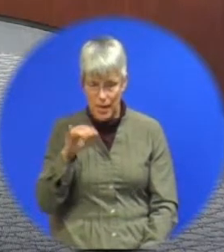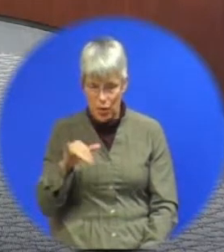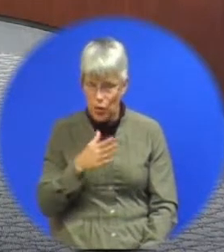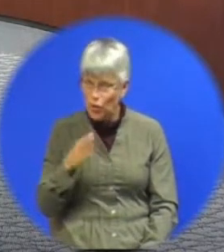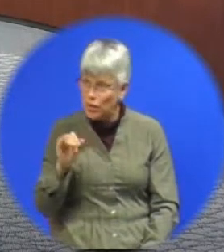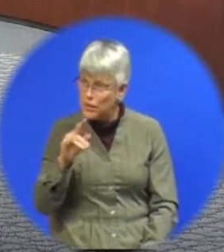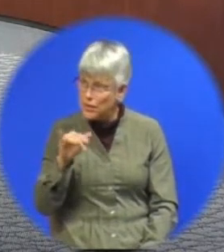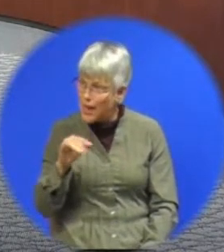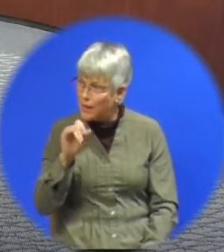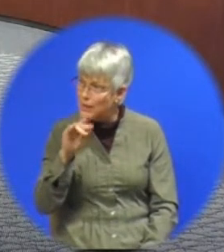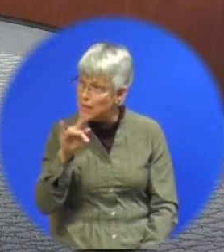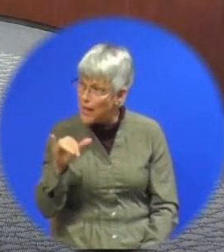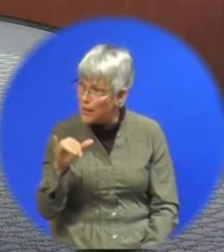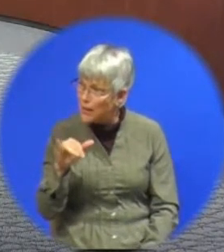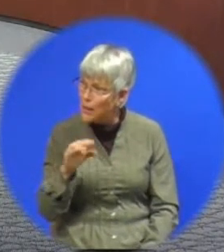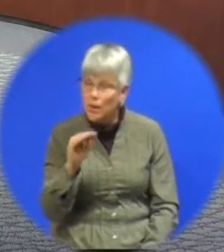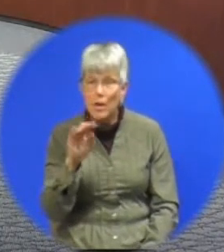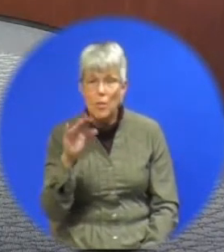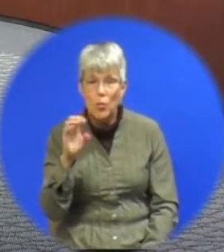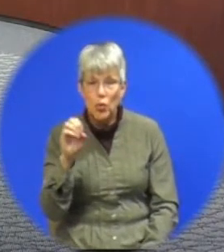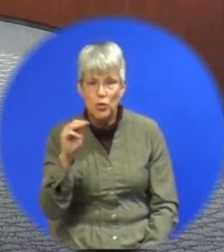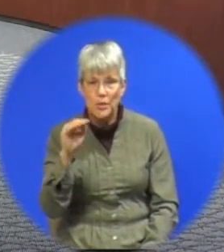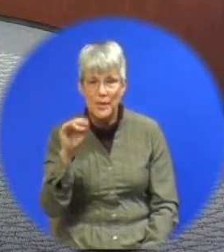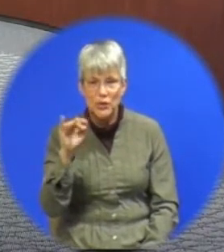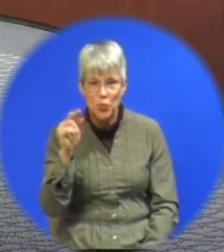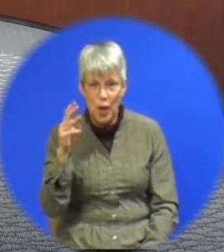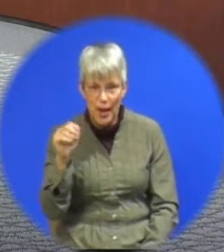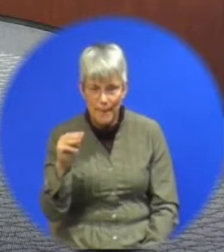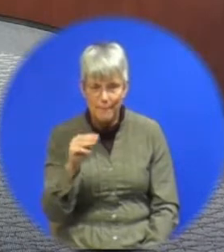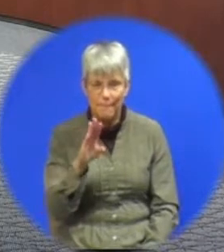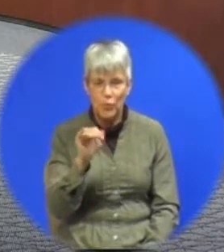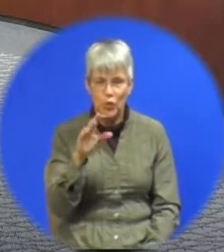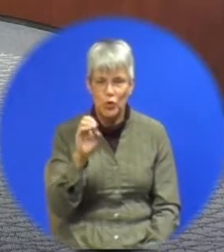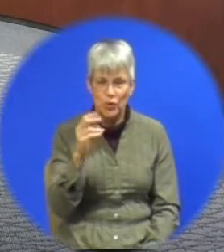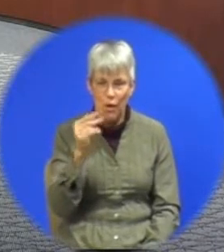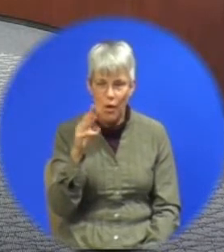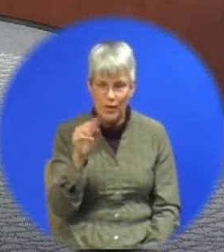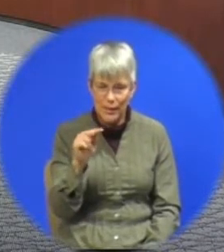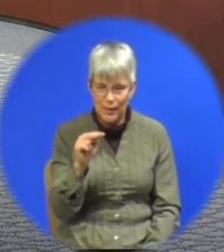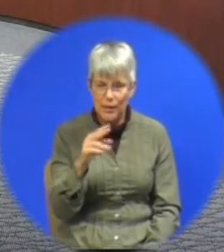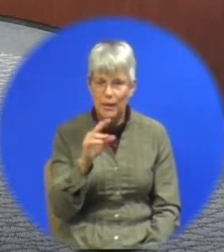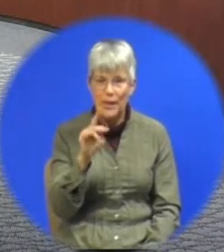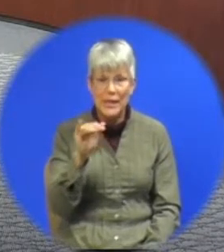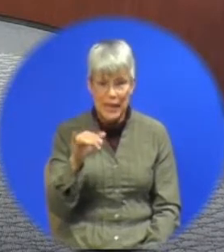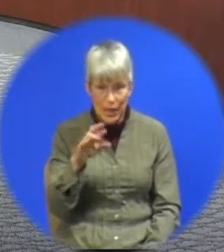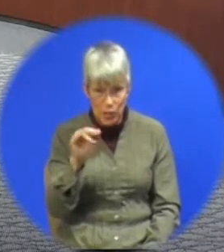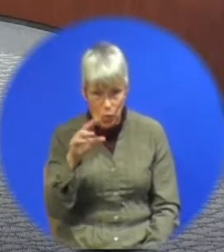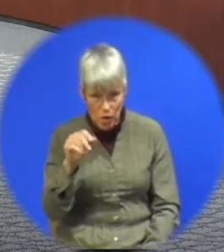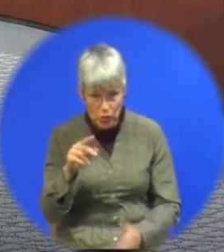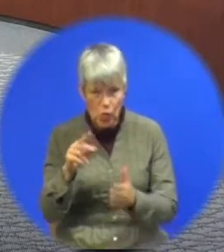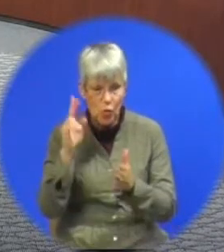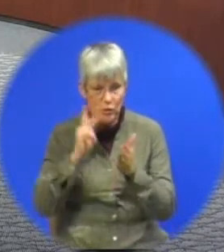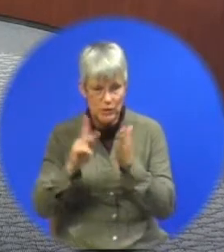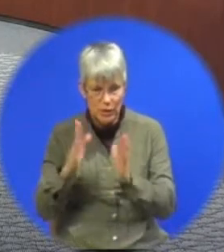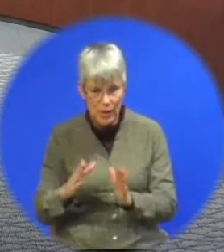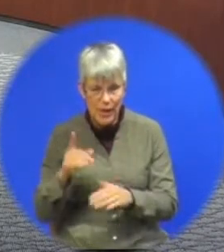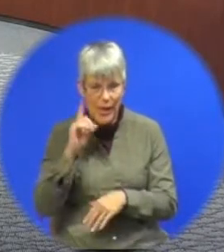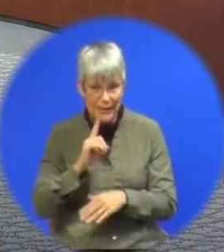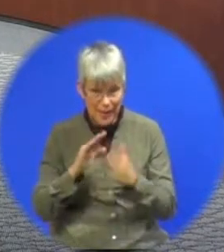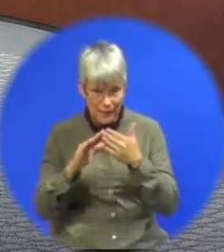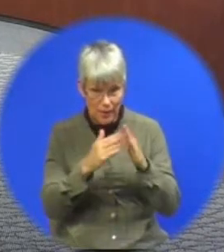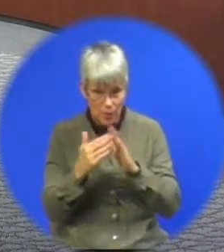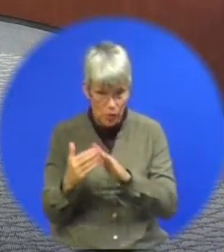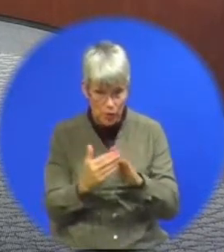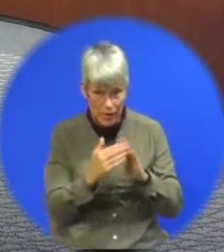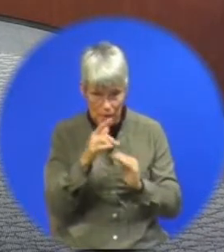Butch McSwain, City Council, Chris Hawkins, City Council, Kelly Russell, our Recording Secretary, and for our deaf community,